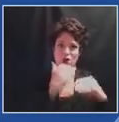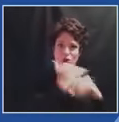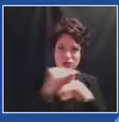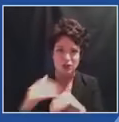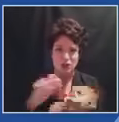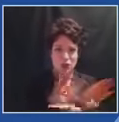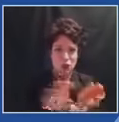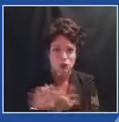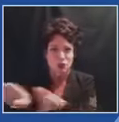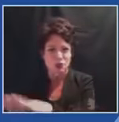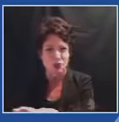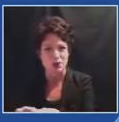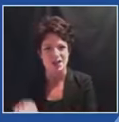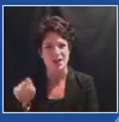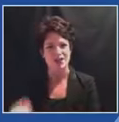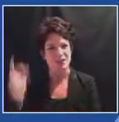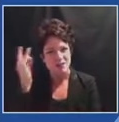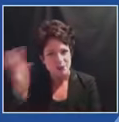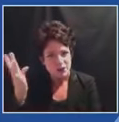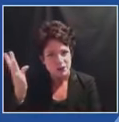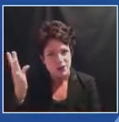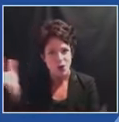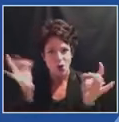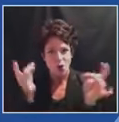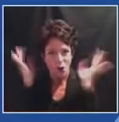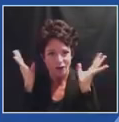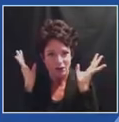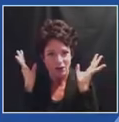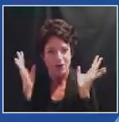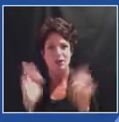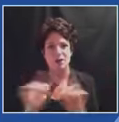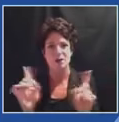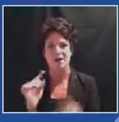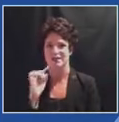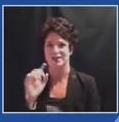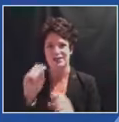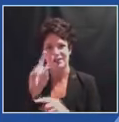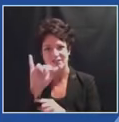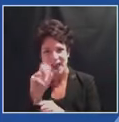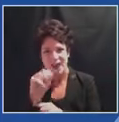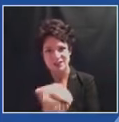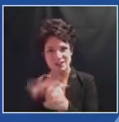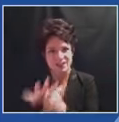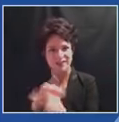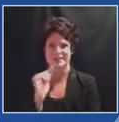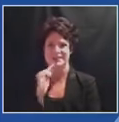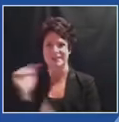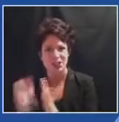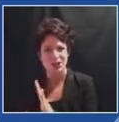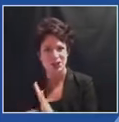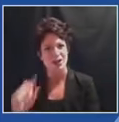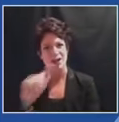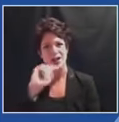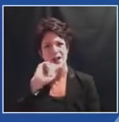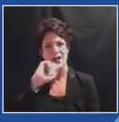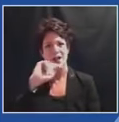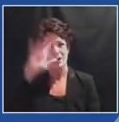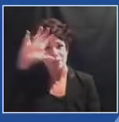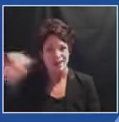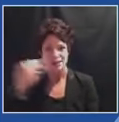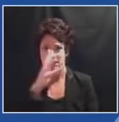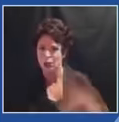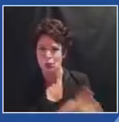a very worrisome turn in the path and severity of the virus. And the president didn't even address it.